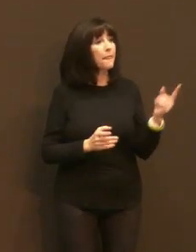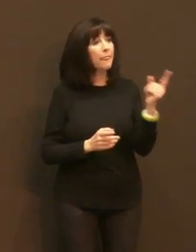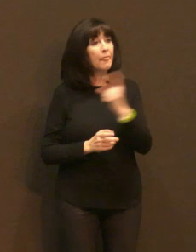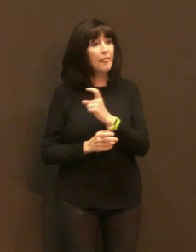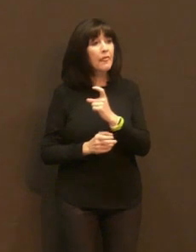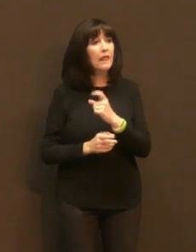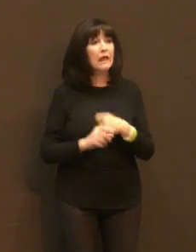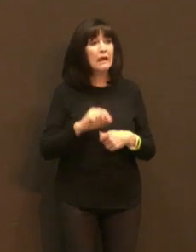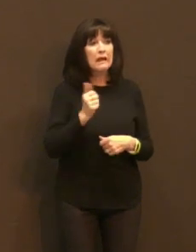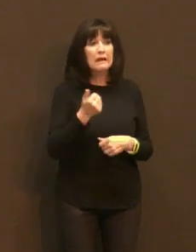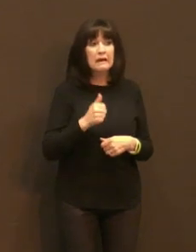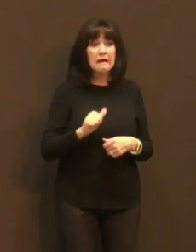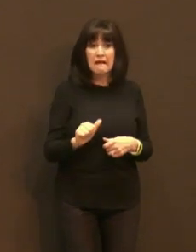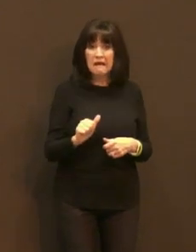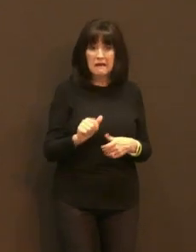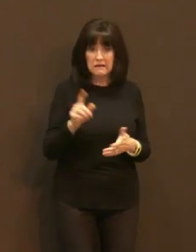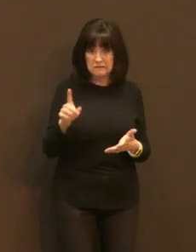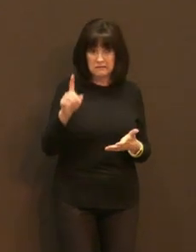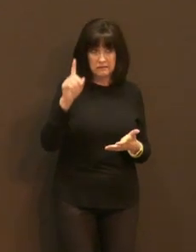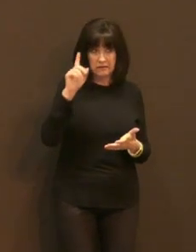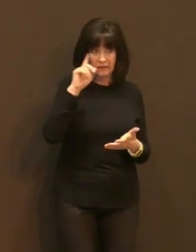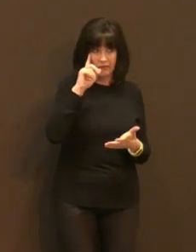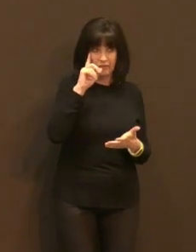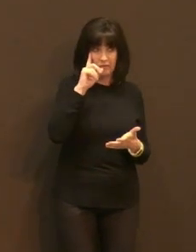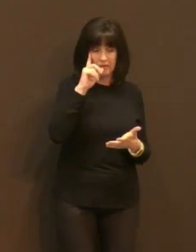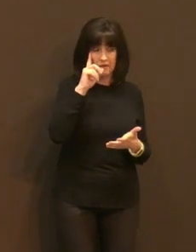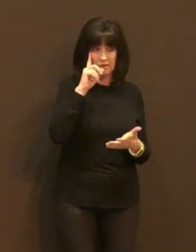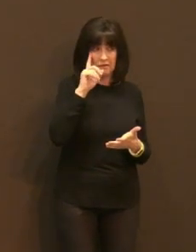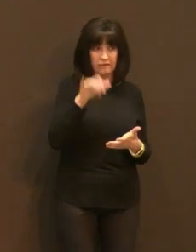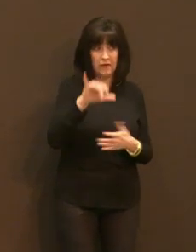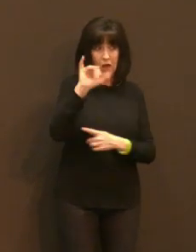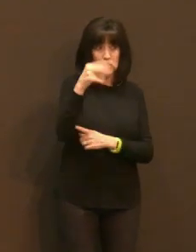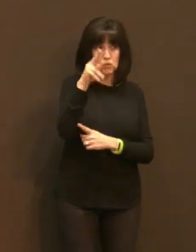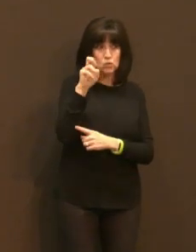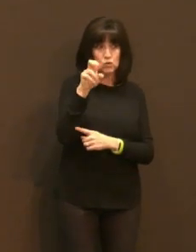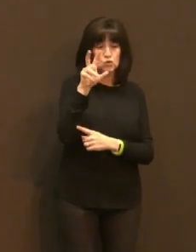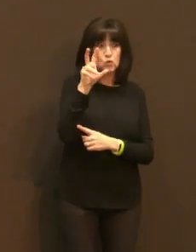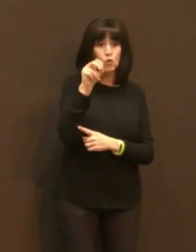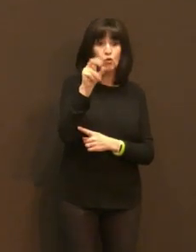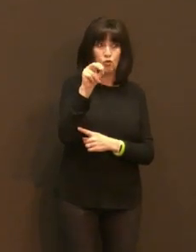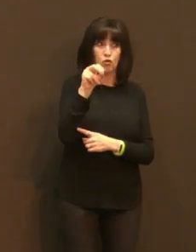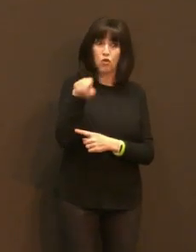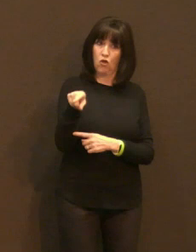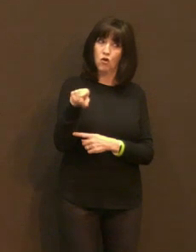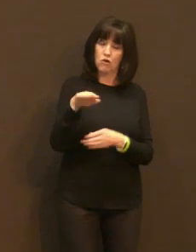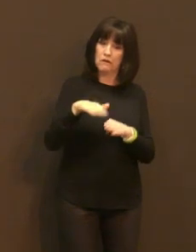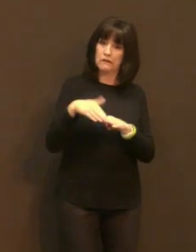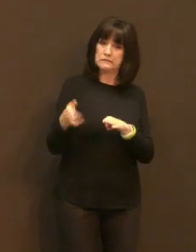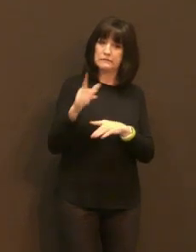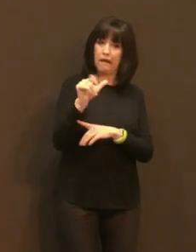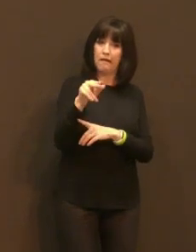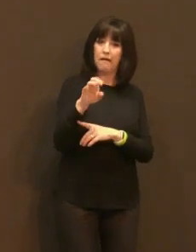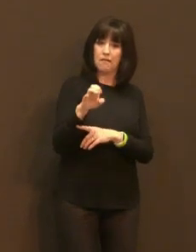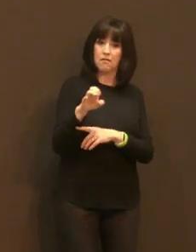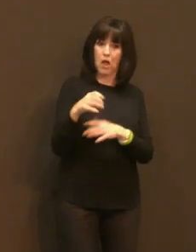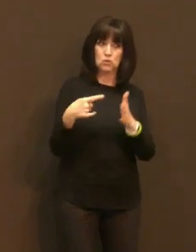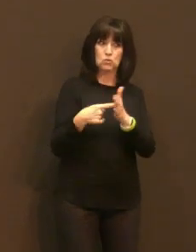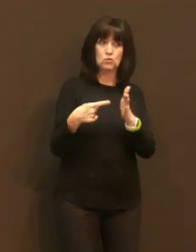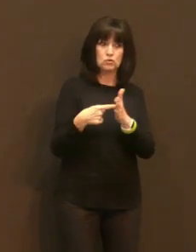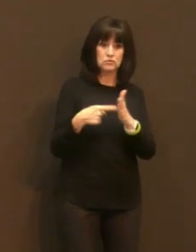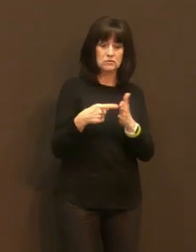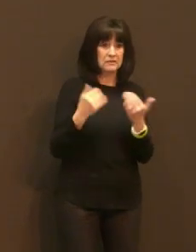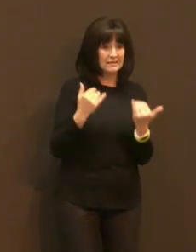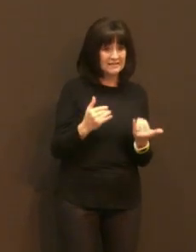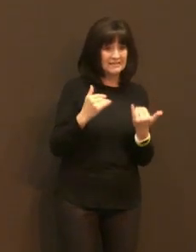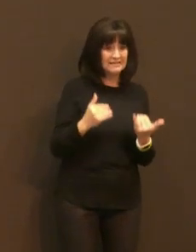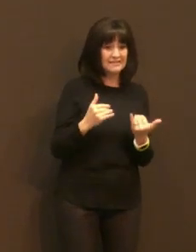continuing resolution to extend past the normal June 30th deadline, considering that some of our piggyback personal income taxes are now being pushed